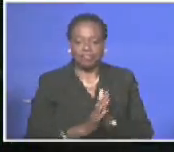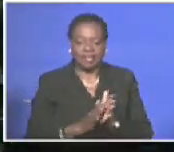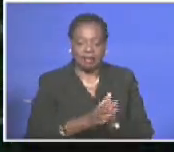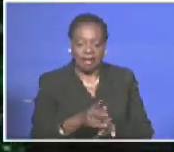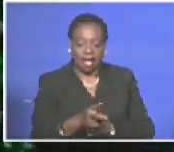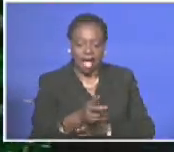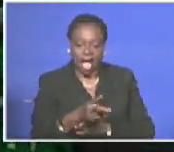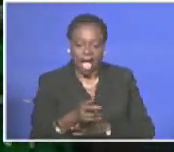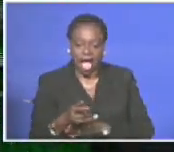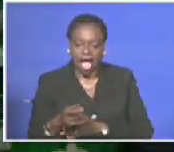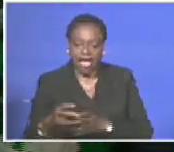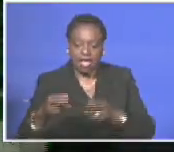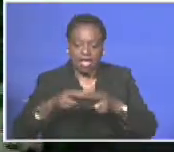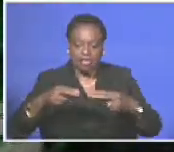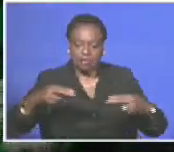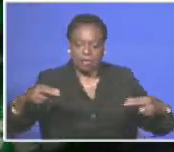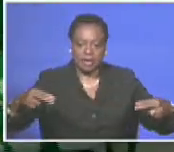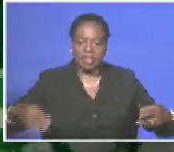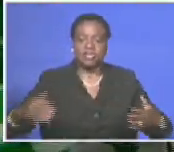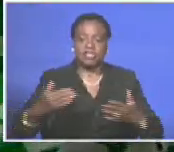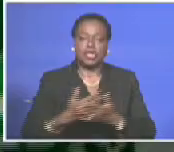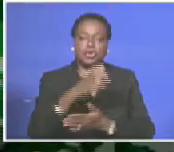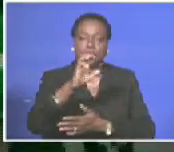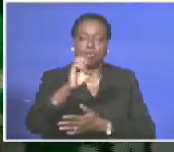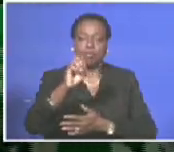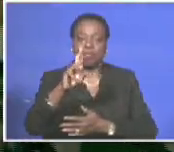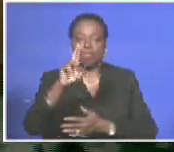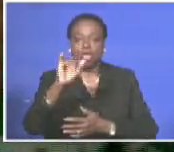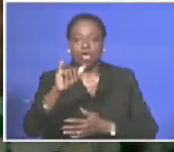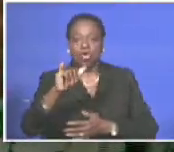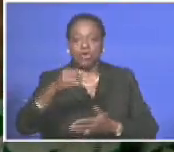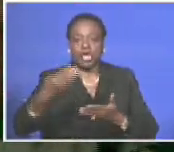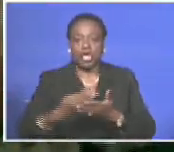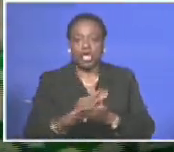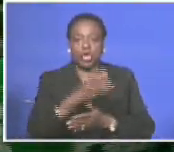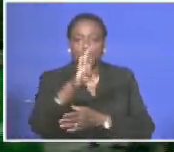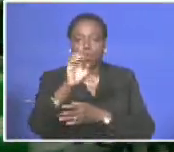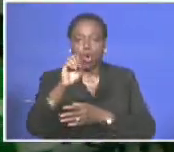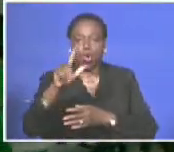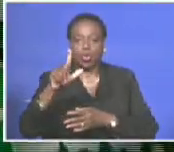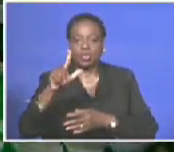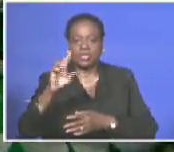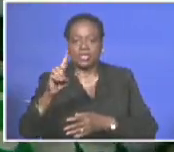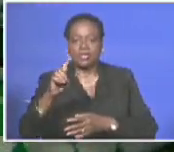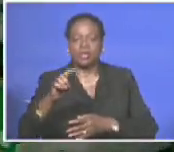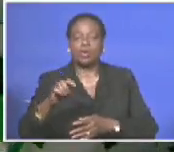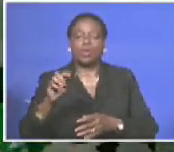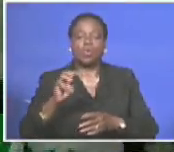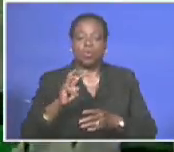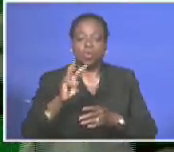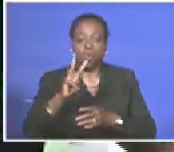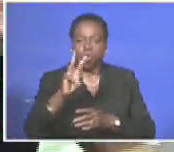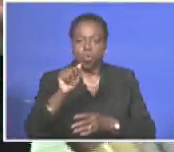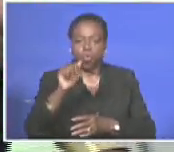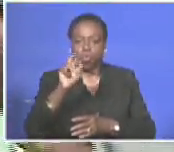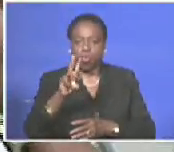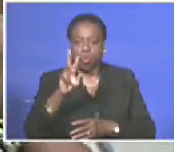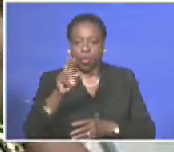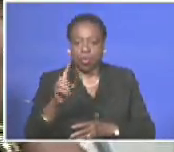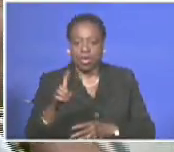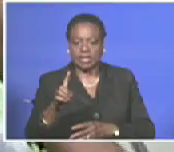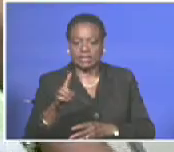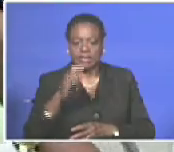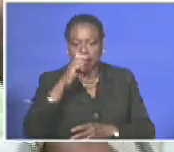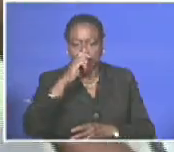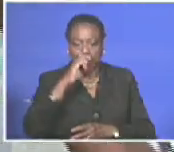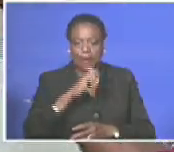Cutting the ribbon to the new Corey Newbold Ward, the Governor General, Her Excellency Dame Marguerite Pindling, ended the year with her traditional